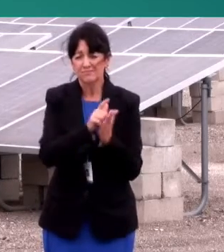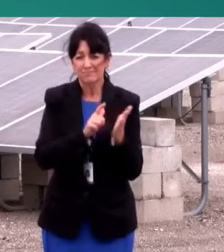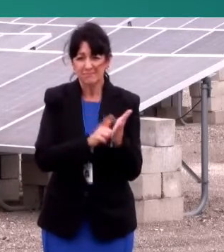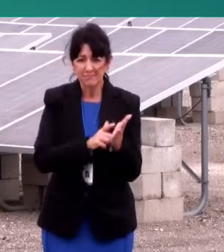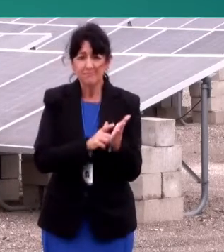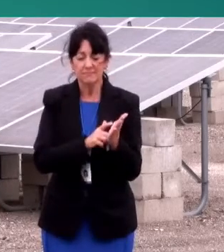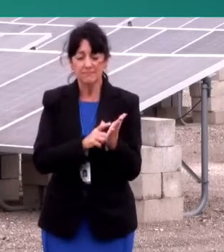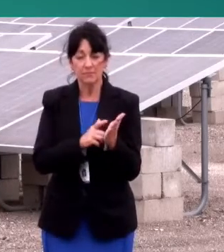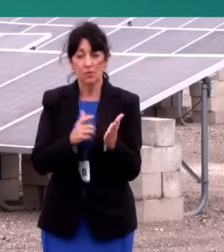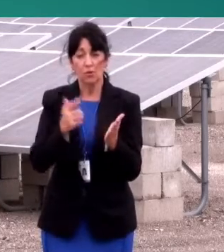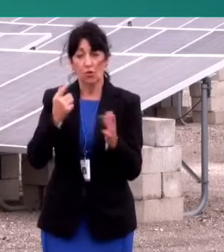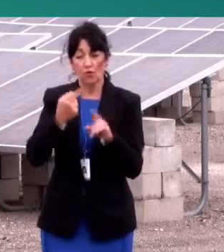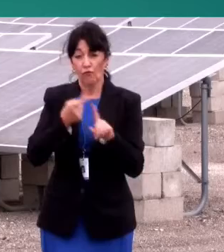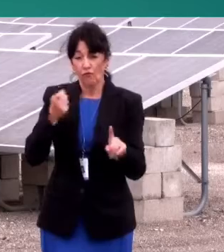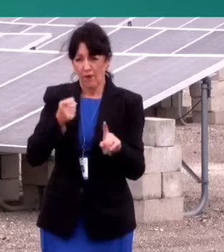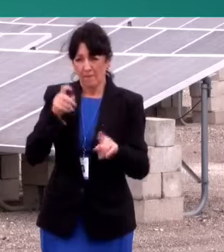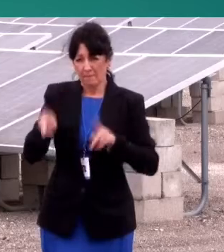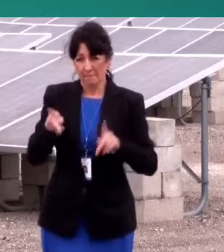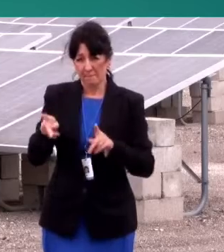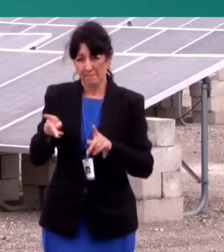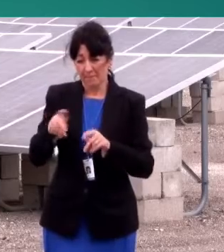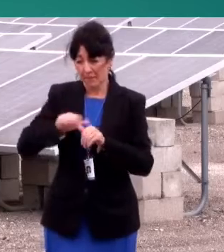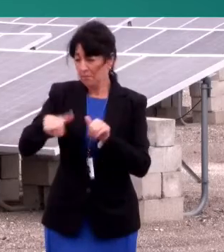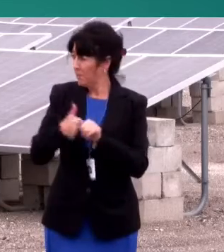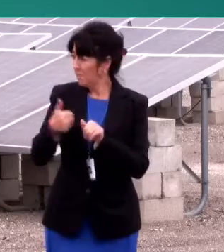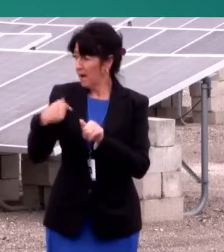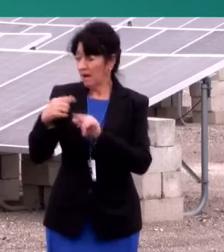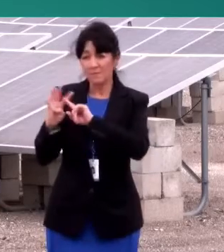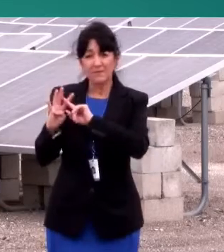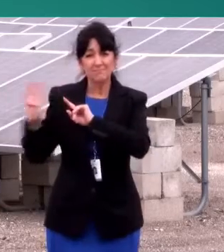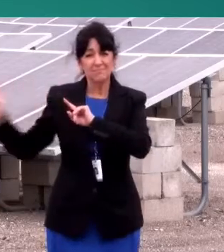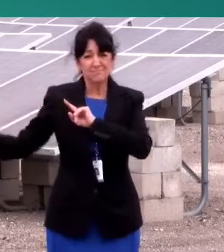and Delawareans across their state.